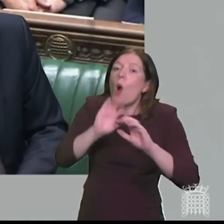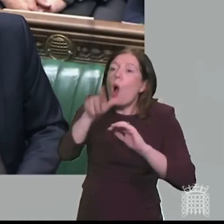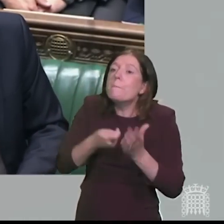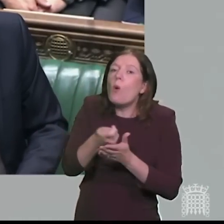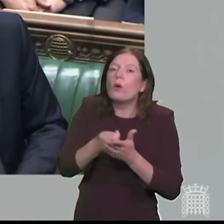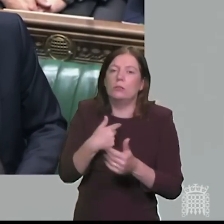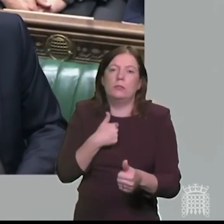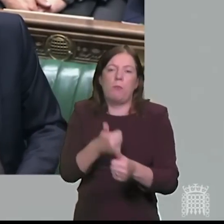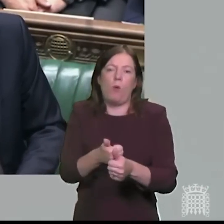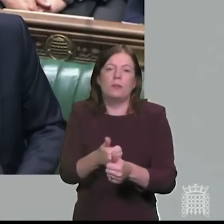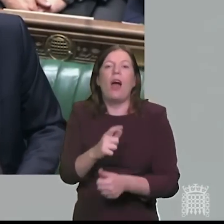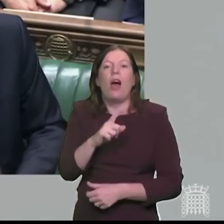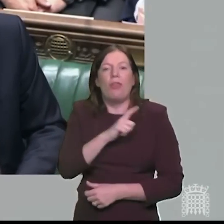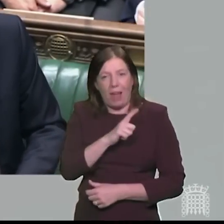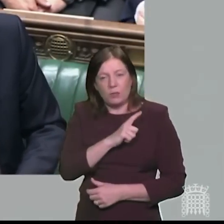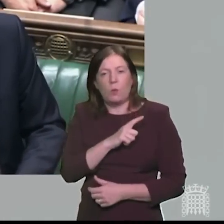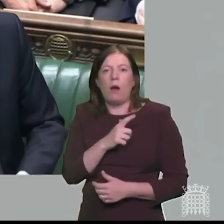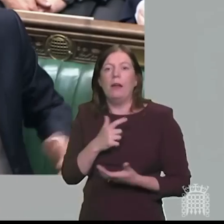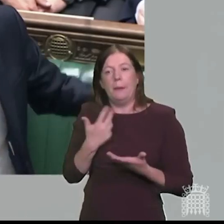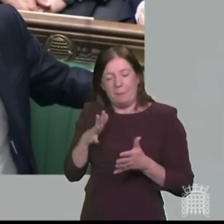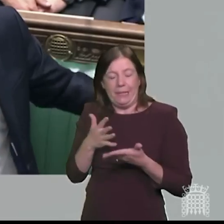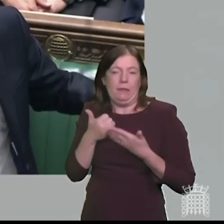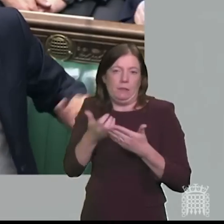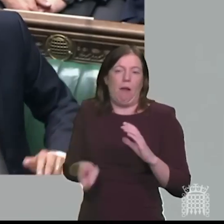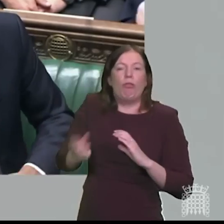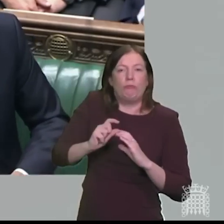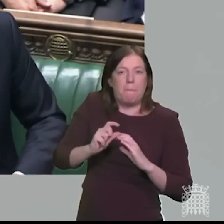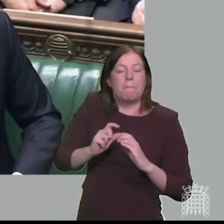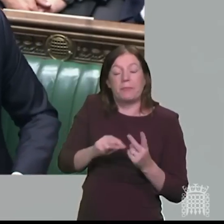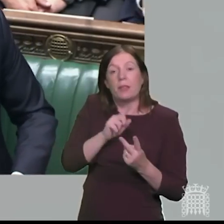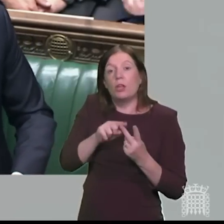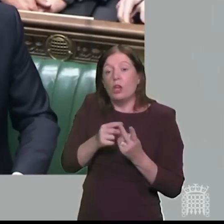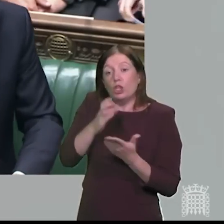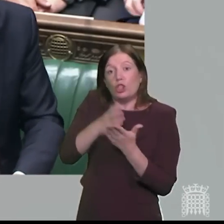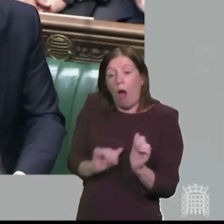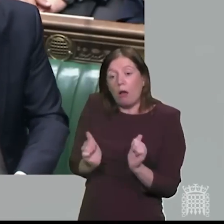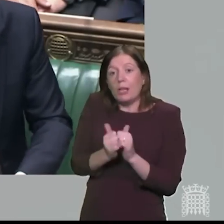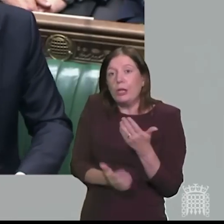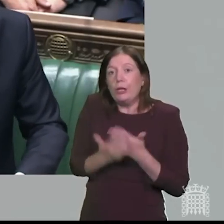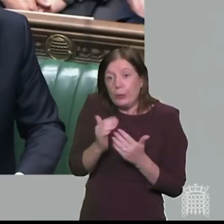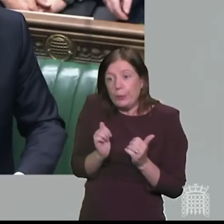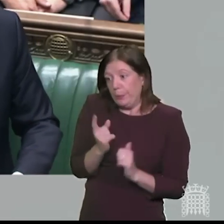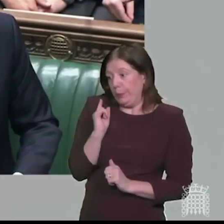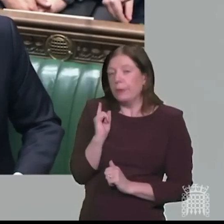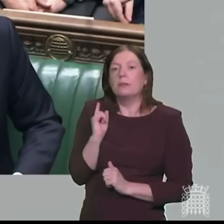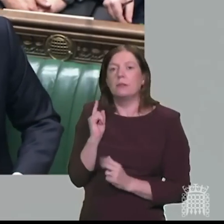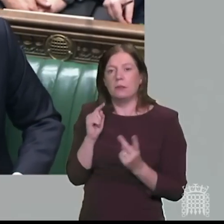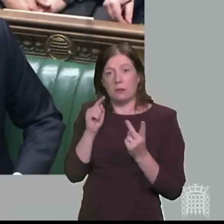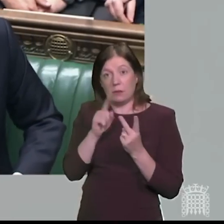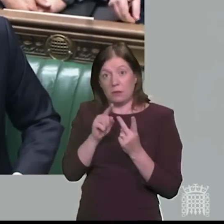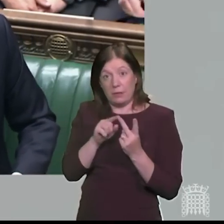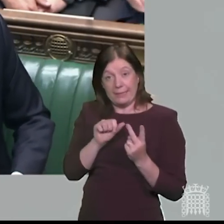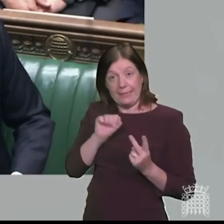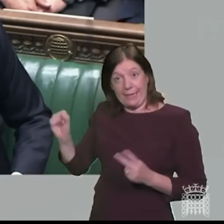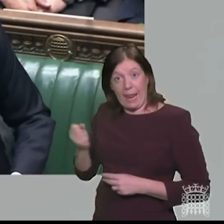why we improve the generosity of the support for mortgage interest scheme. It's why we've introduced the new mortgage charter, which, by the way, goes much more